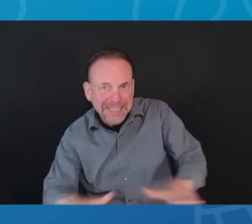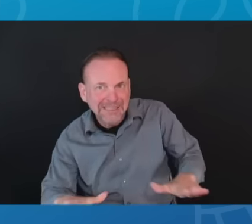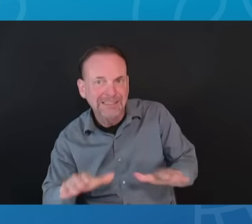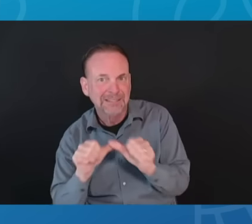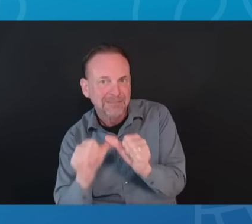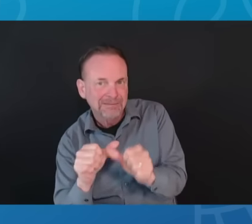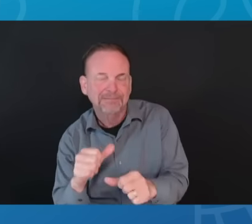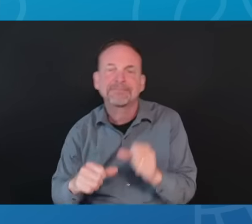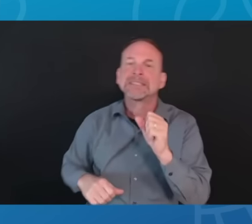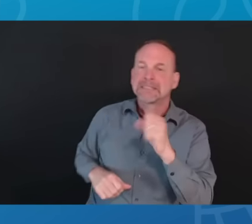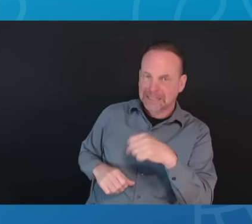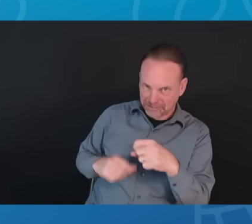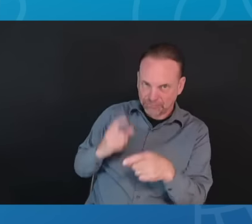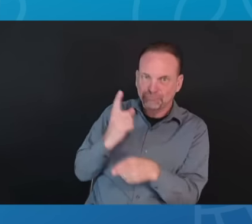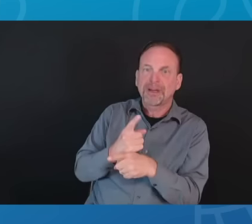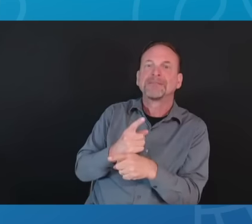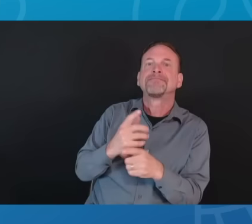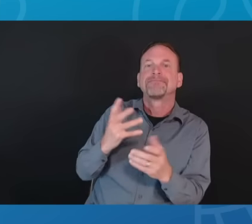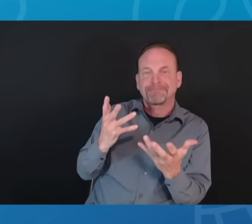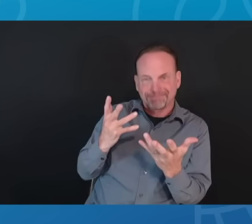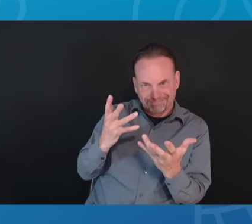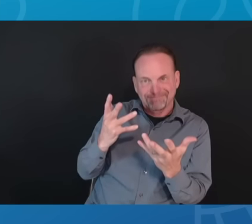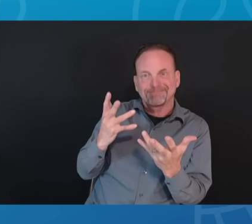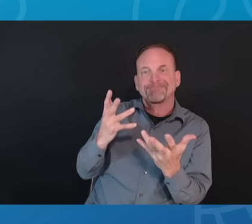border. Peacekeeping forces don't go into places like,